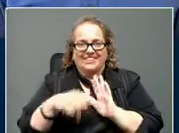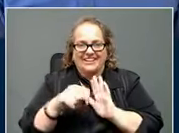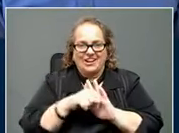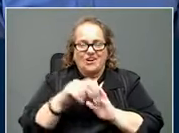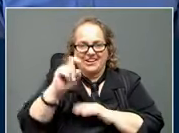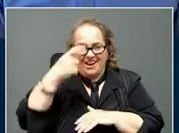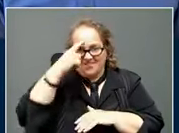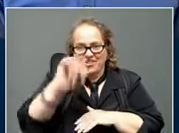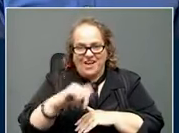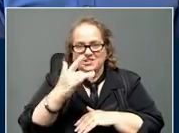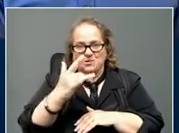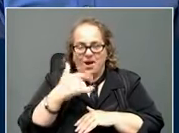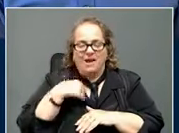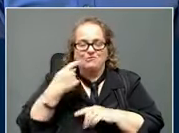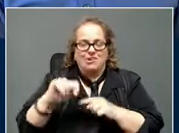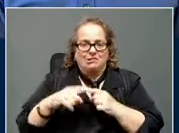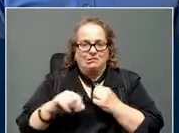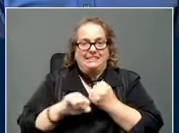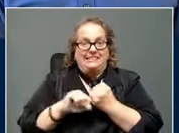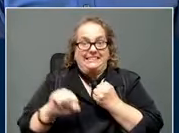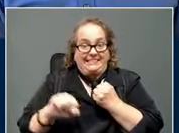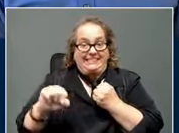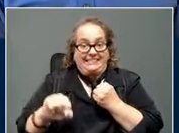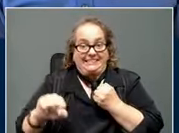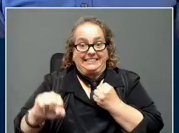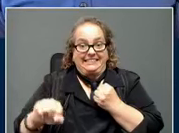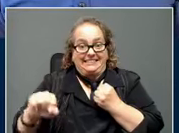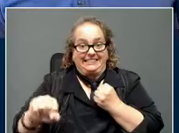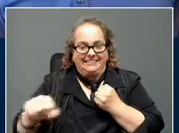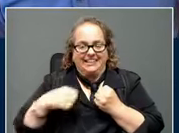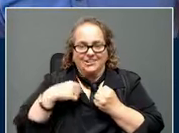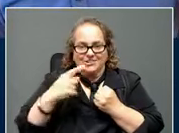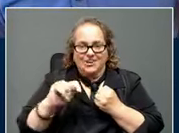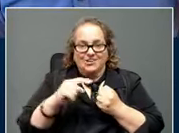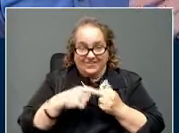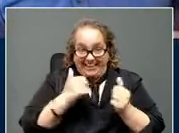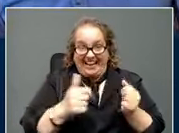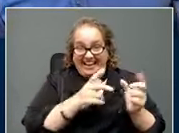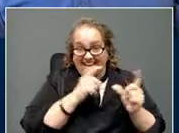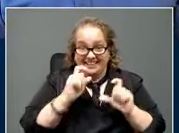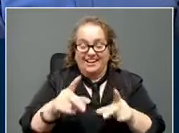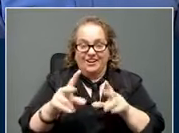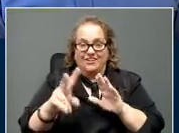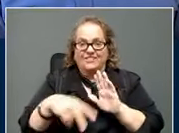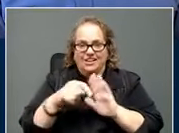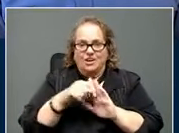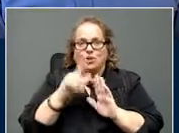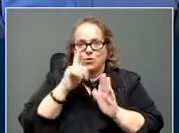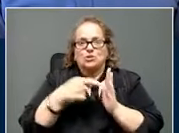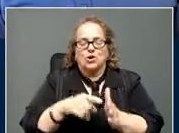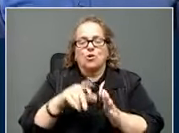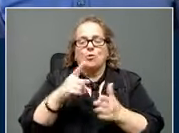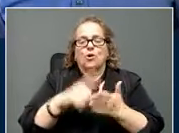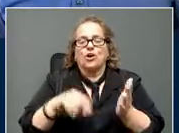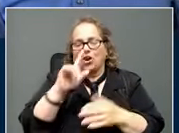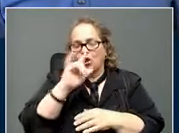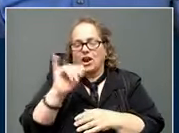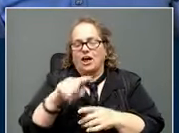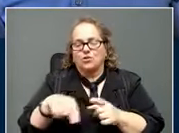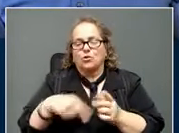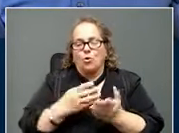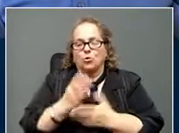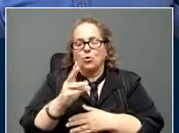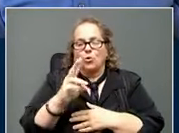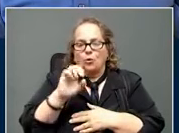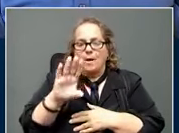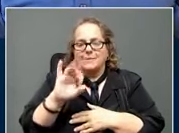here while they put this up. If we can get this video to come up, it'll show you what it looks like to navigate through the website and how to